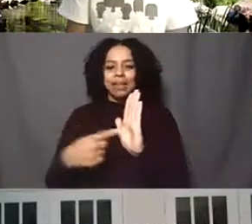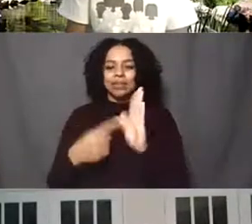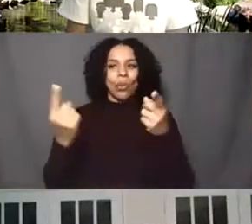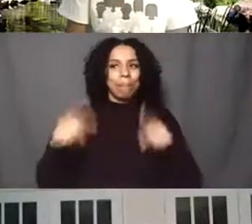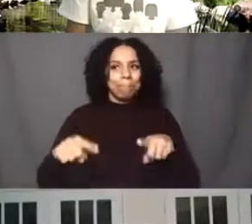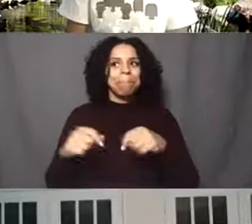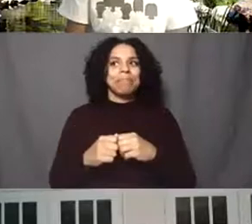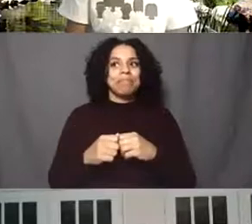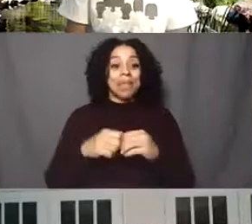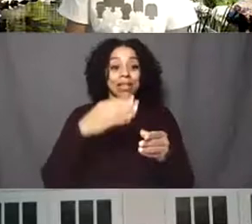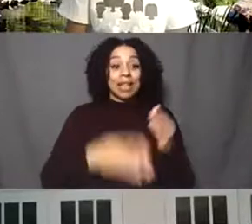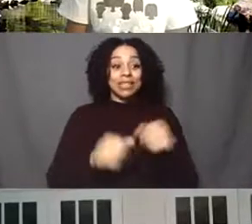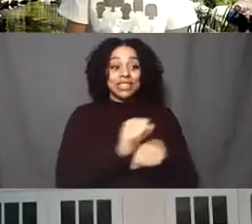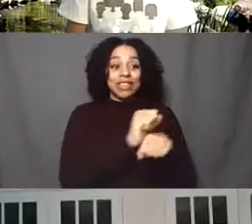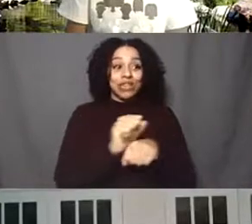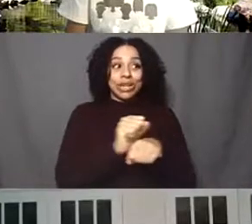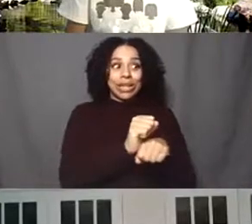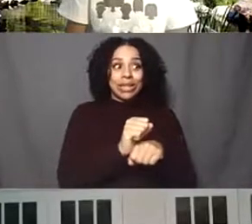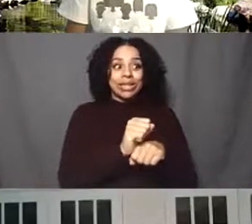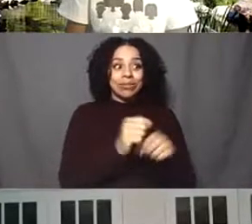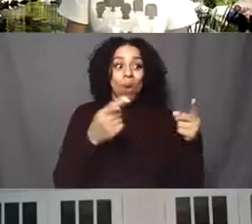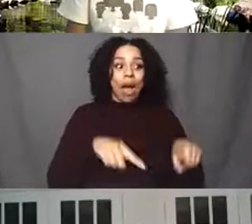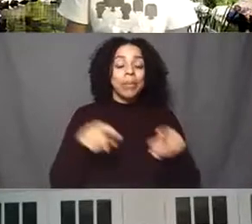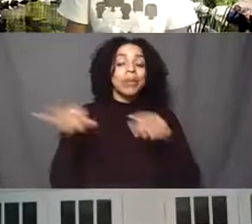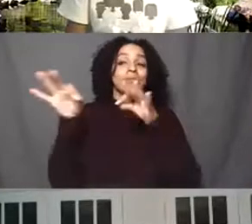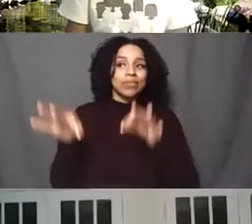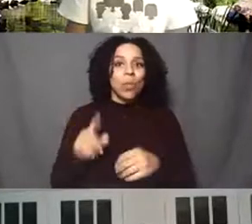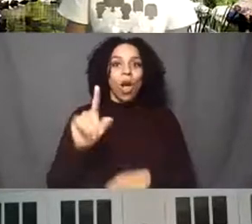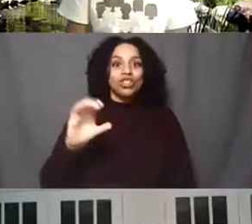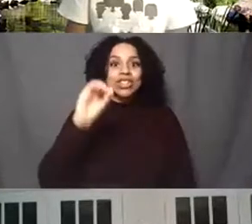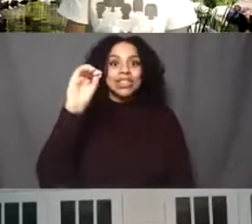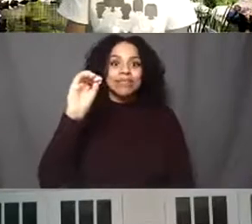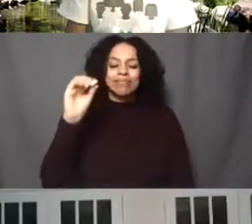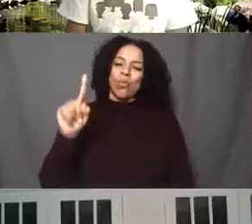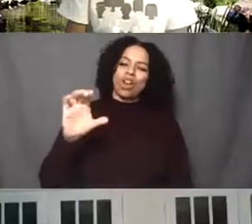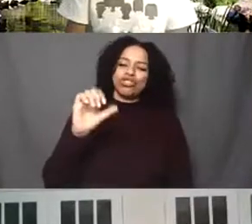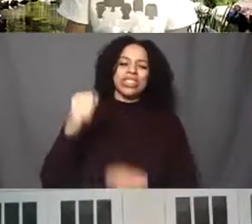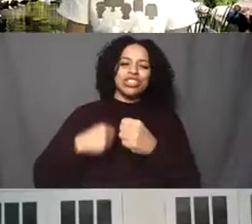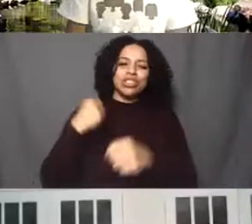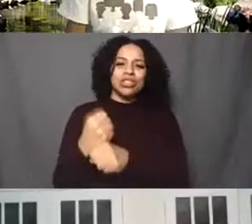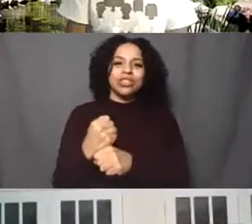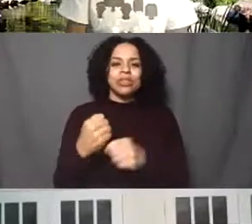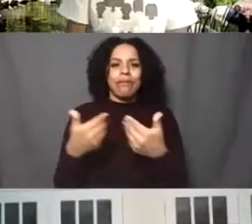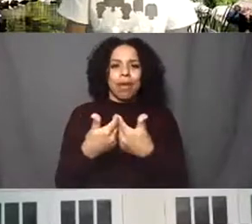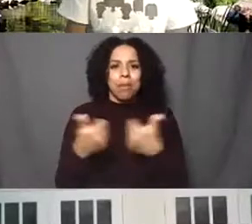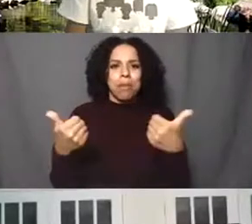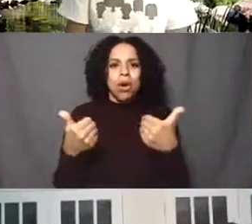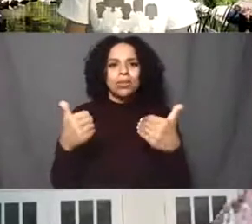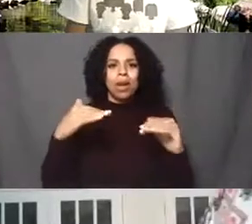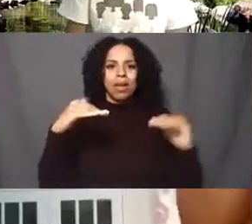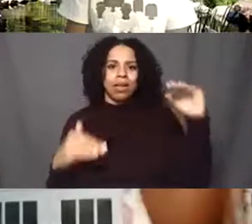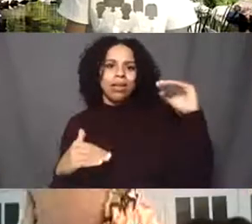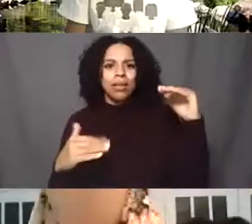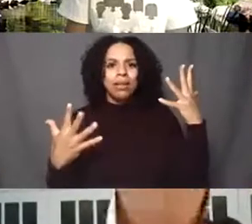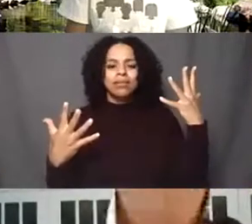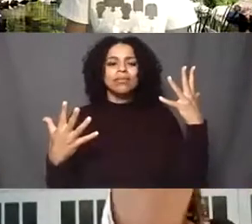the end of slavery, the 100 years of racial apartheid and terrorism that followed slavery, the fact that I'm the first generation of Black